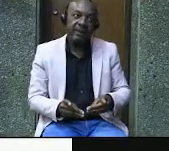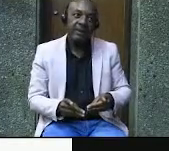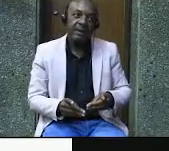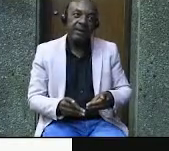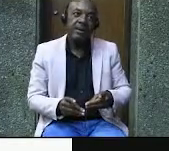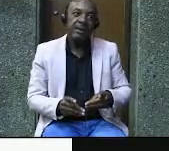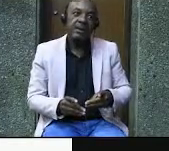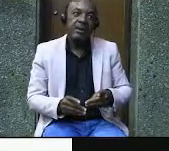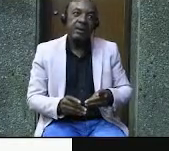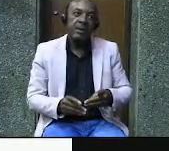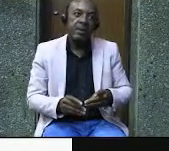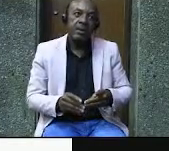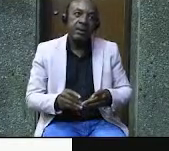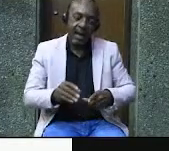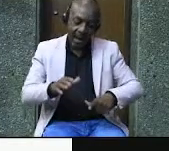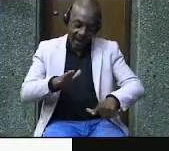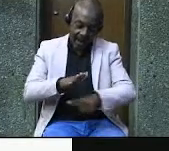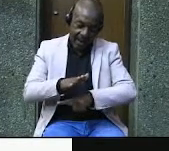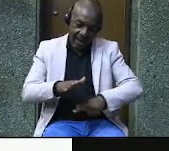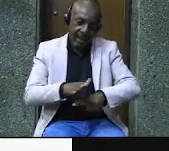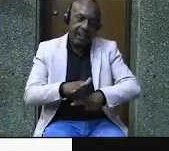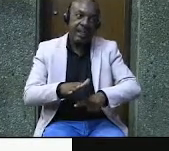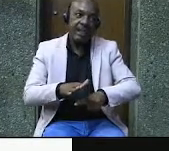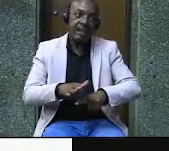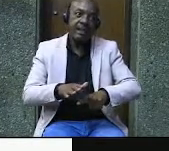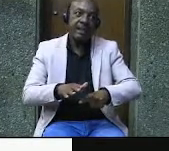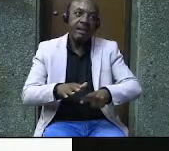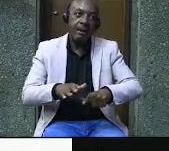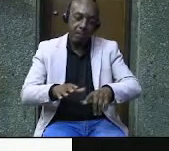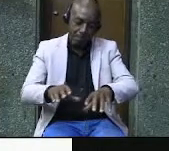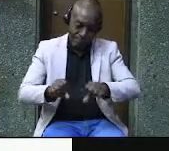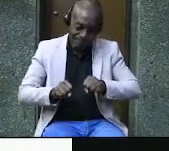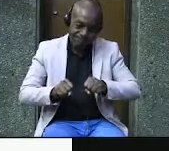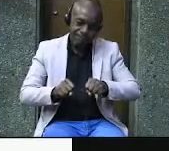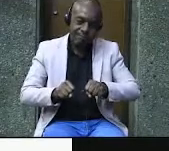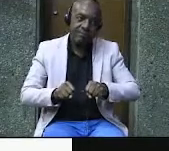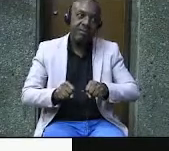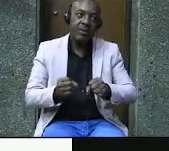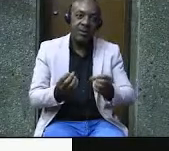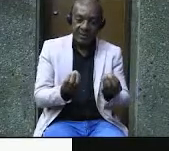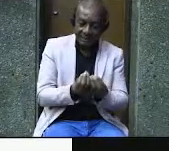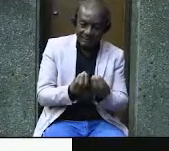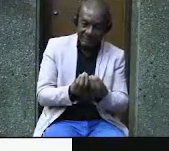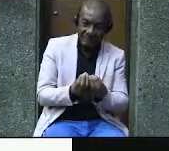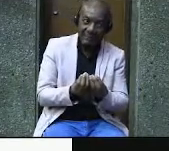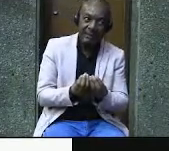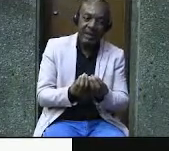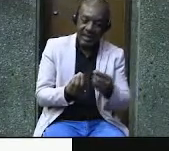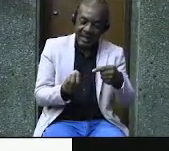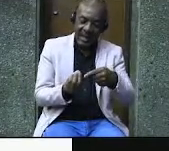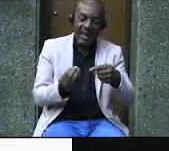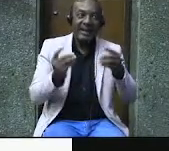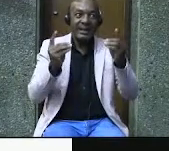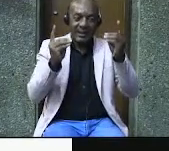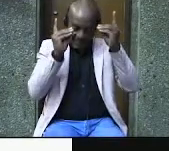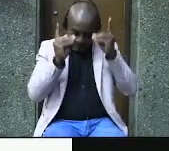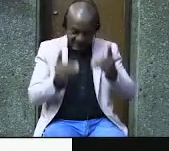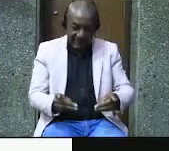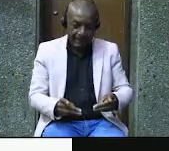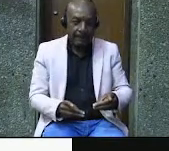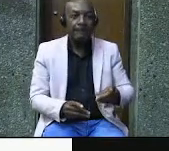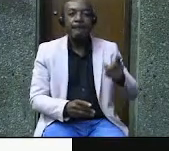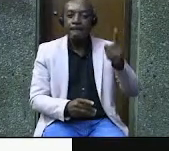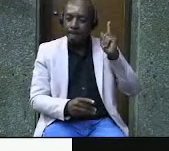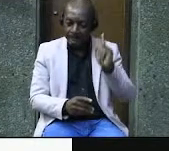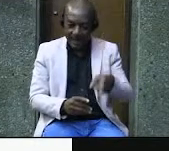to expropriate your property, that decision must be procedurally fair and rational. When we